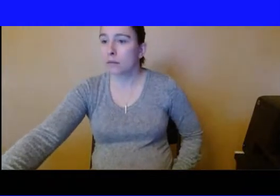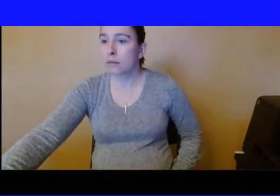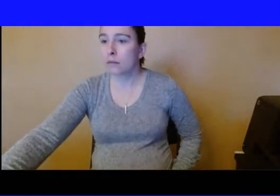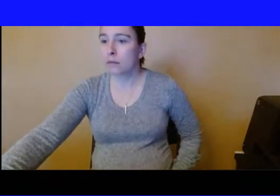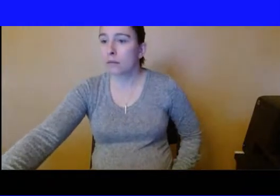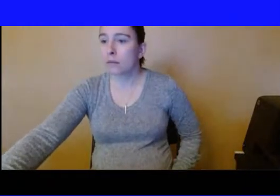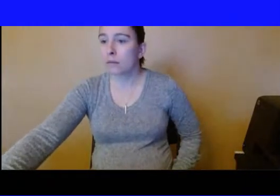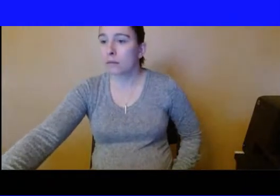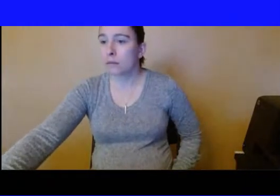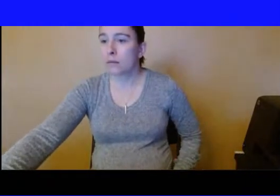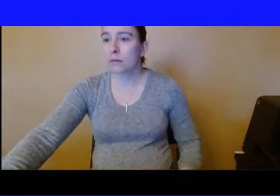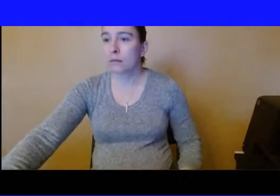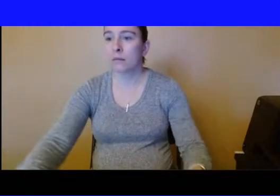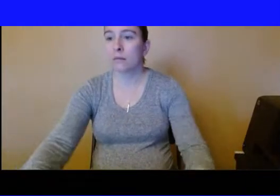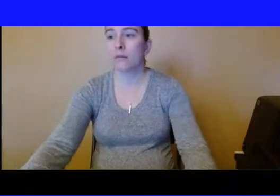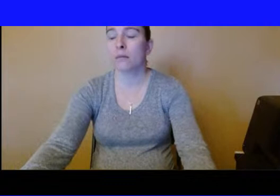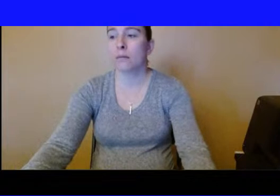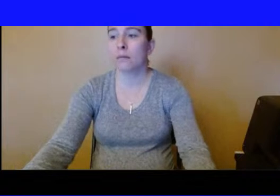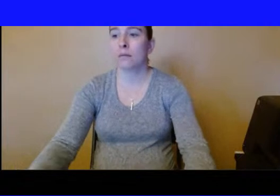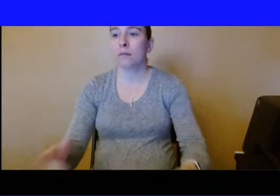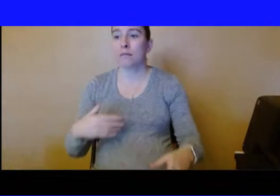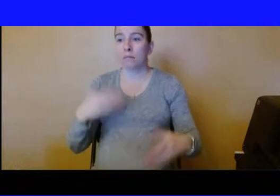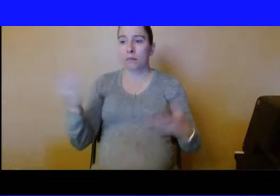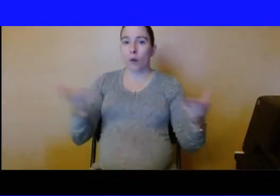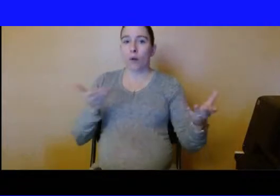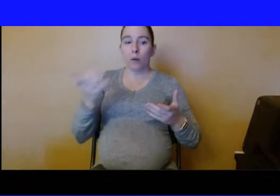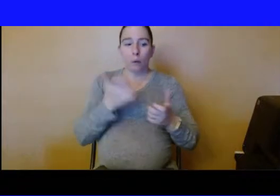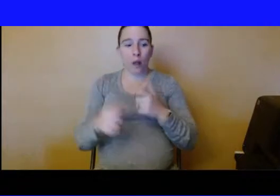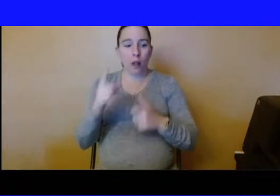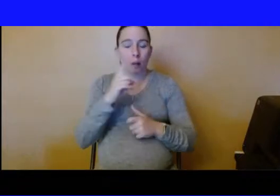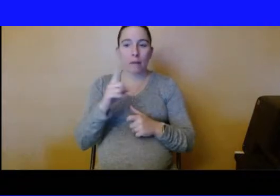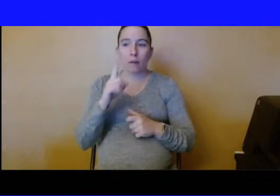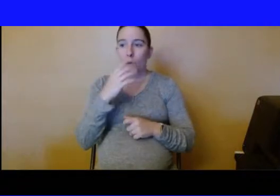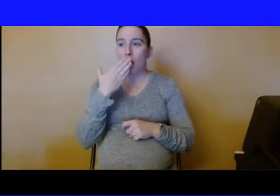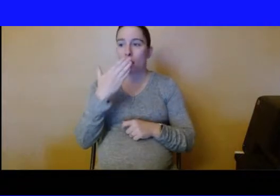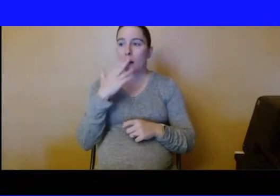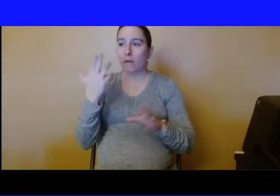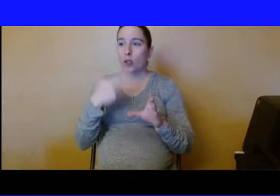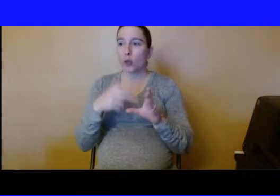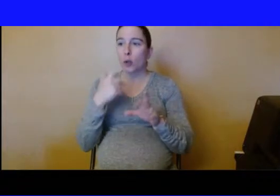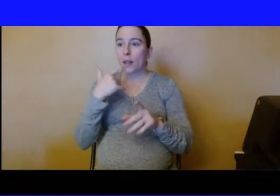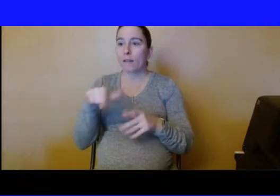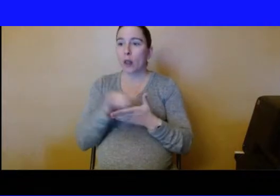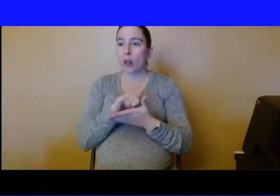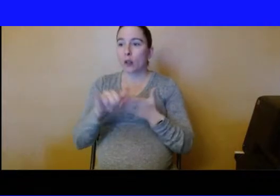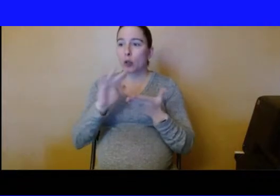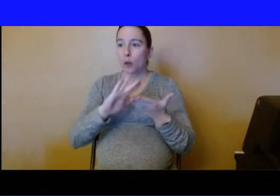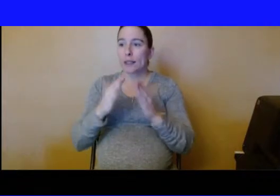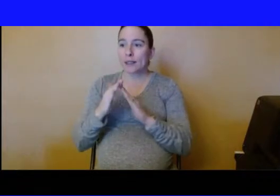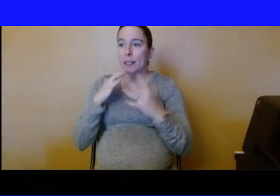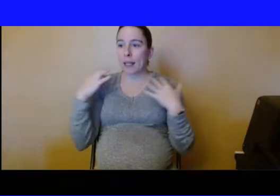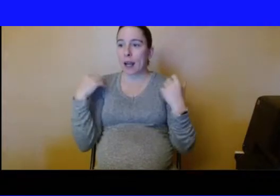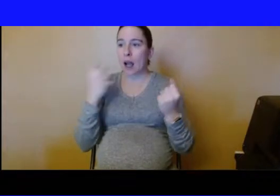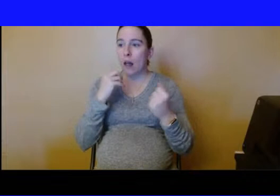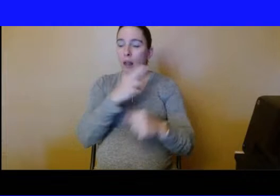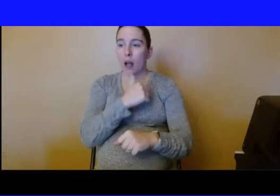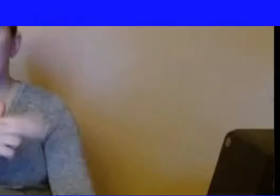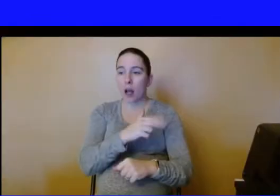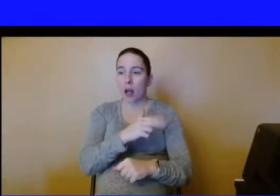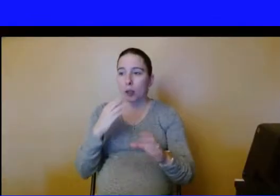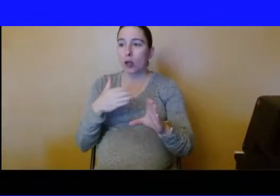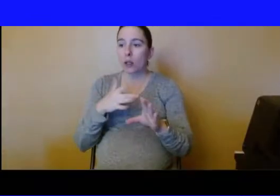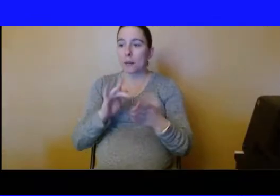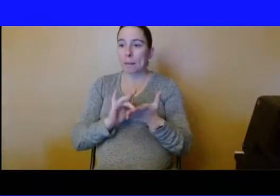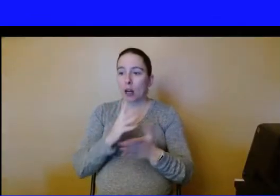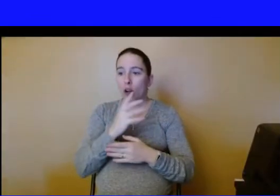like to make a proposal for adopting the minutes of our meeting, which was September 13th, 2001. Can I get a